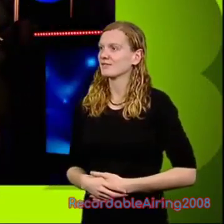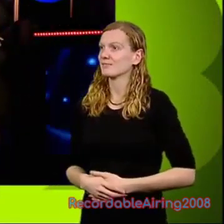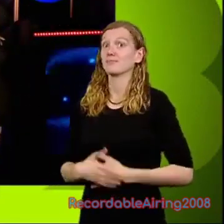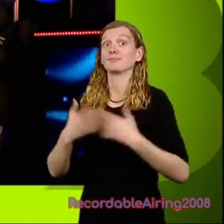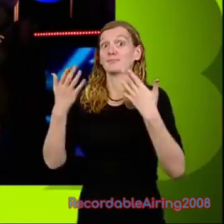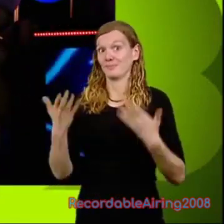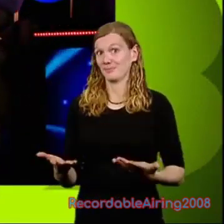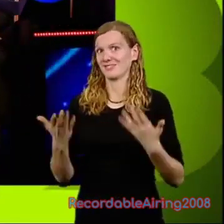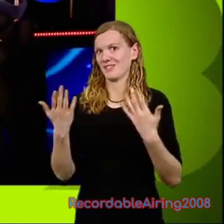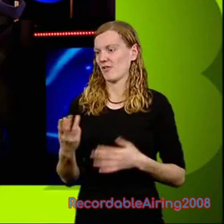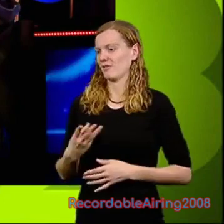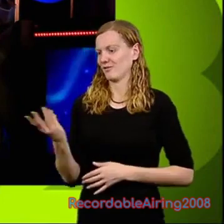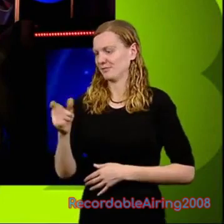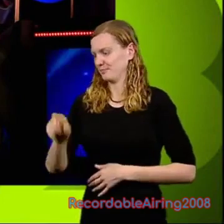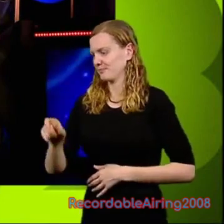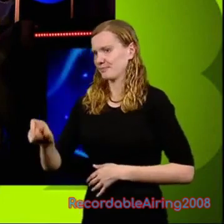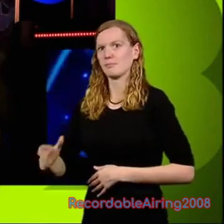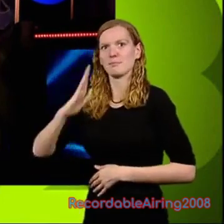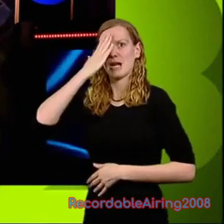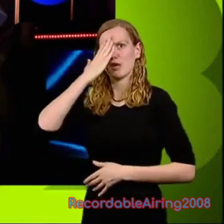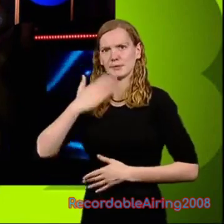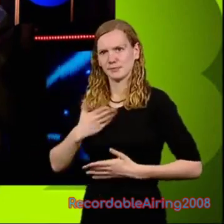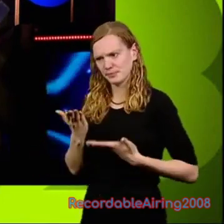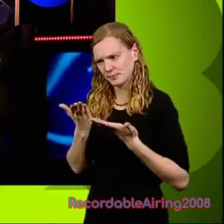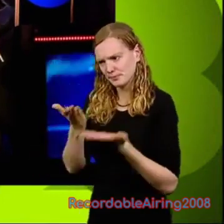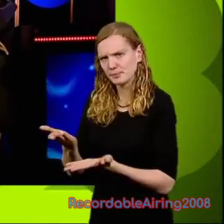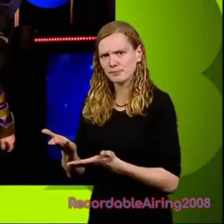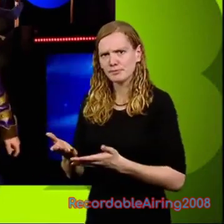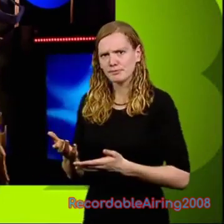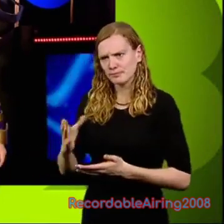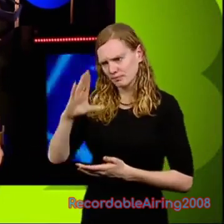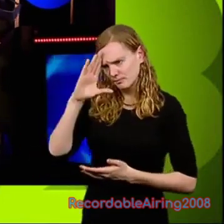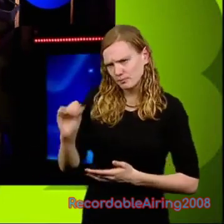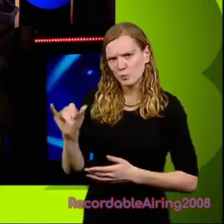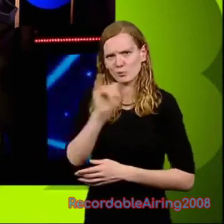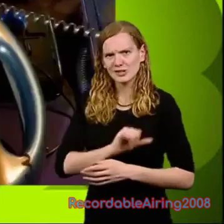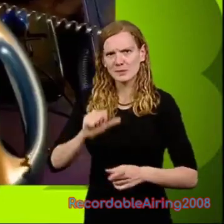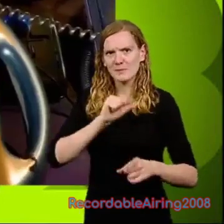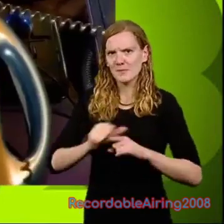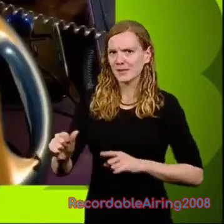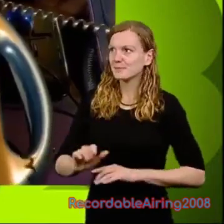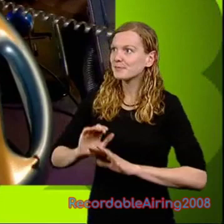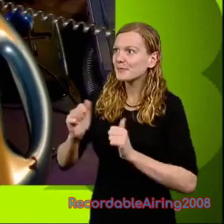fine. Let's give the Pirate Posse a call. Speed dial. Hello, Pirate Posse.